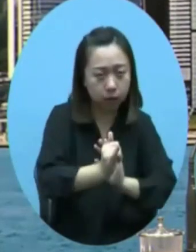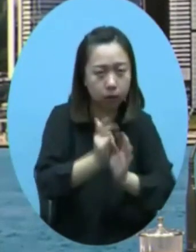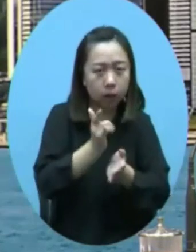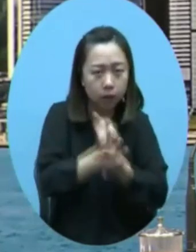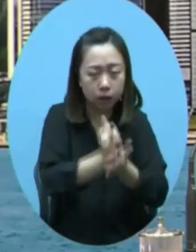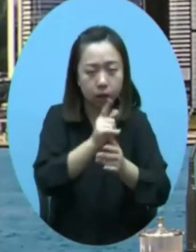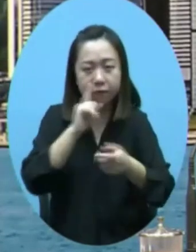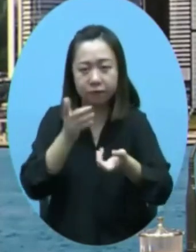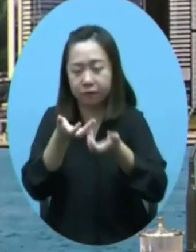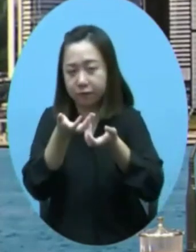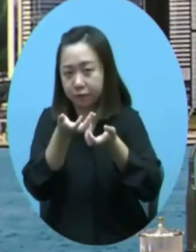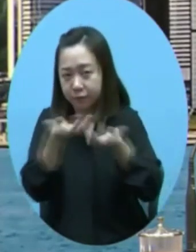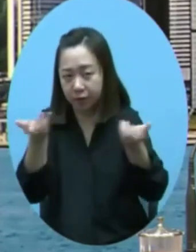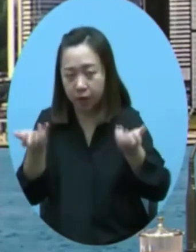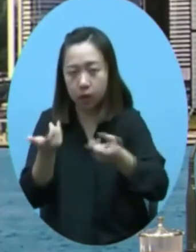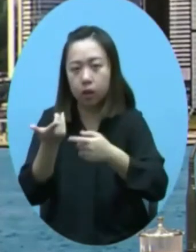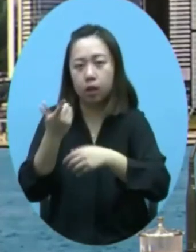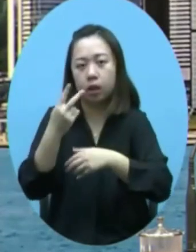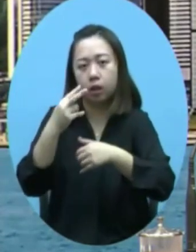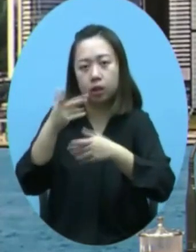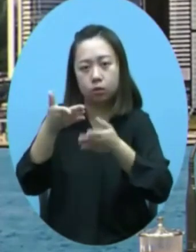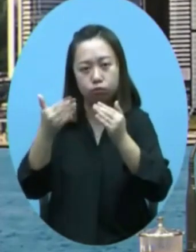the patients will need to be admitted to